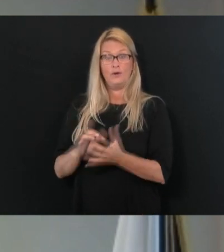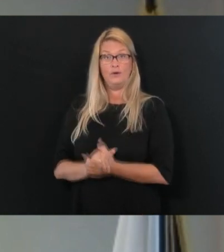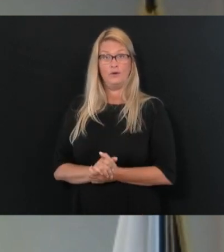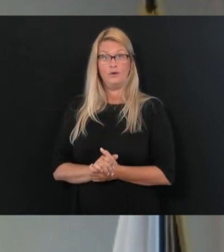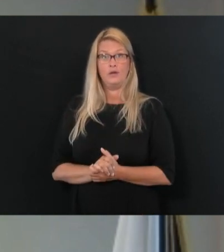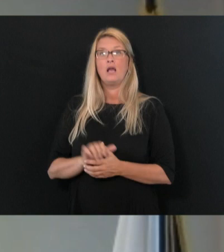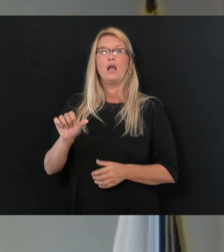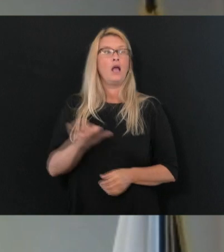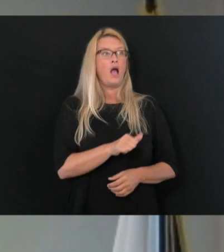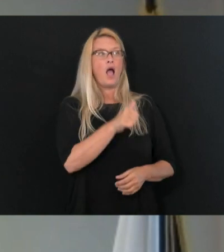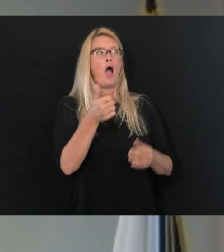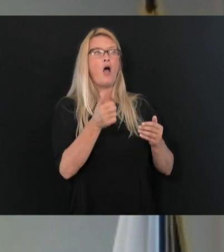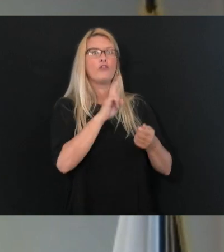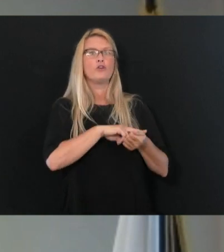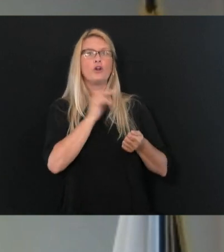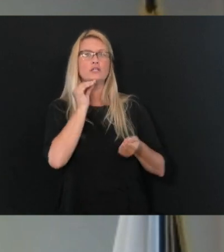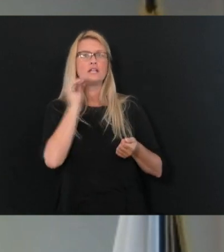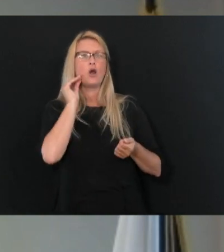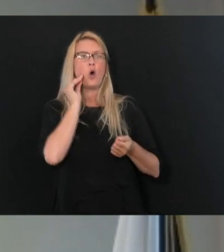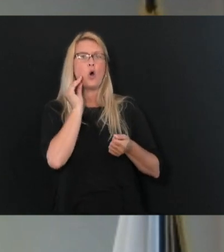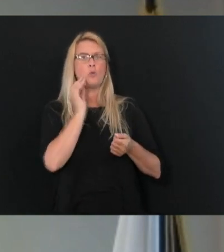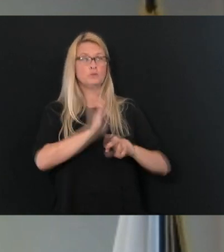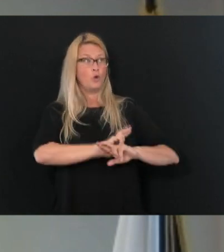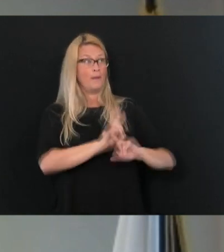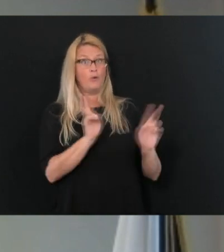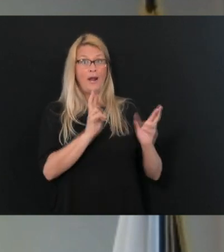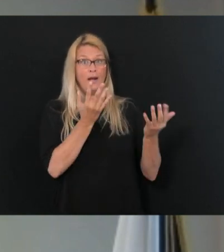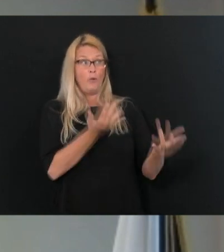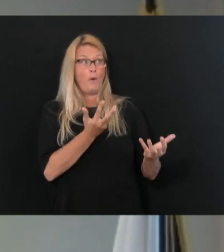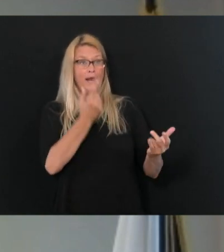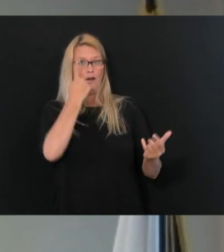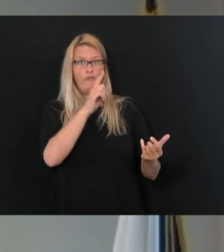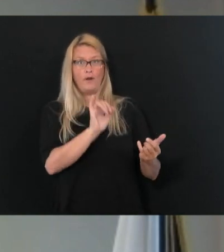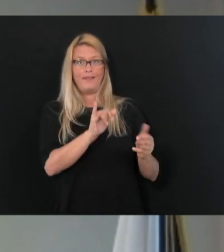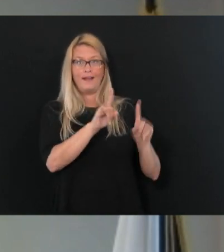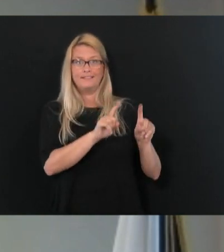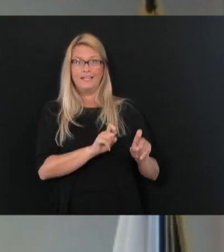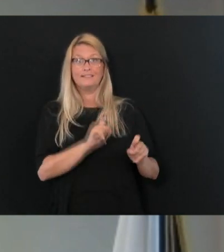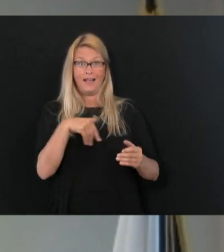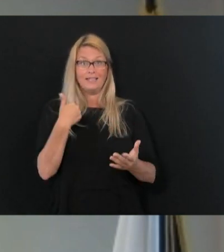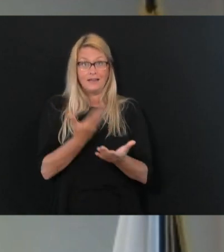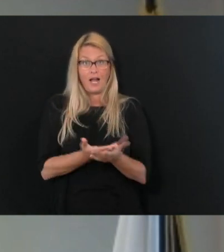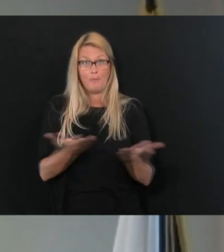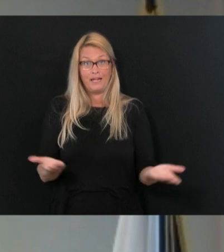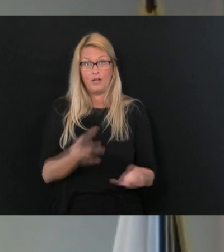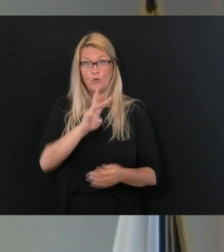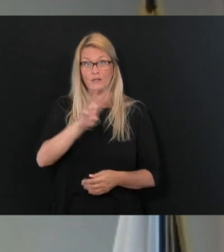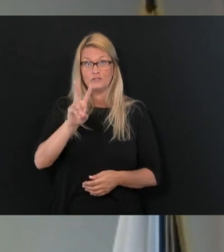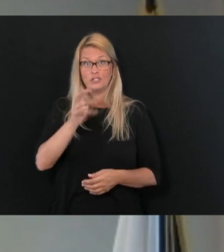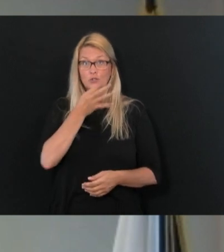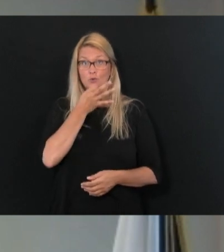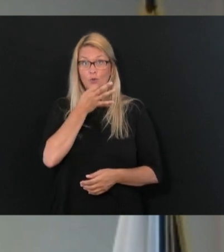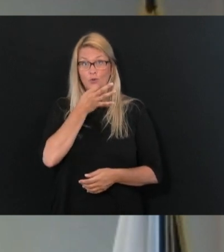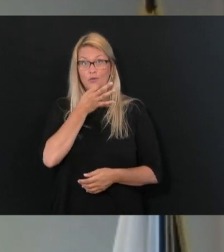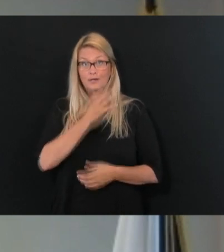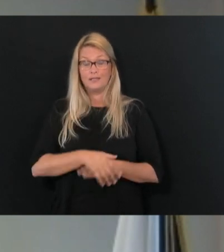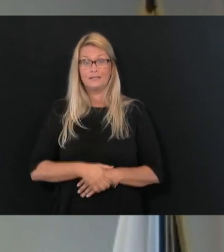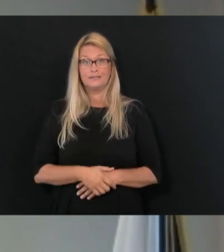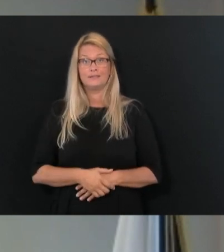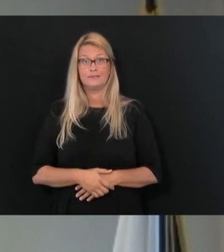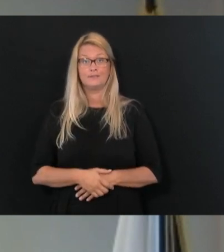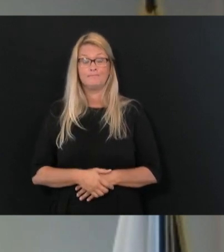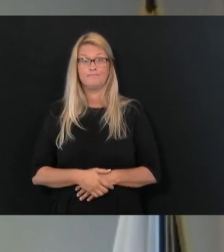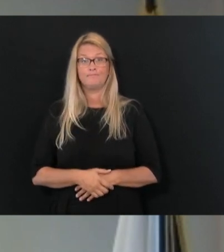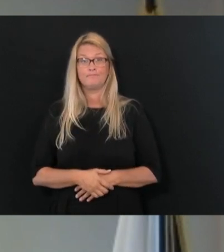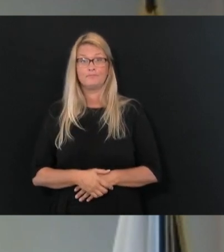other nursing homes are being readied for those tests. So that is coming to West Virginia. To West Virginia nursing